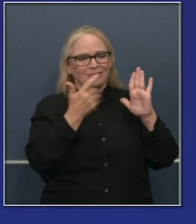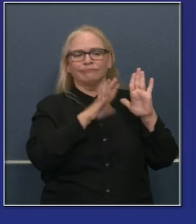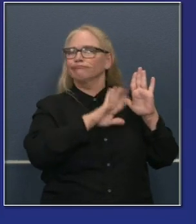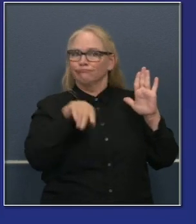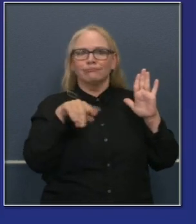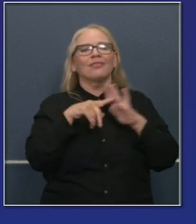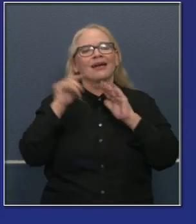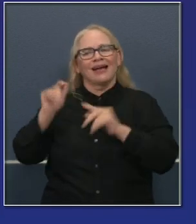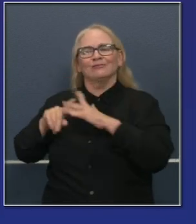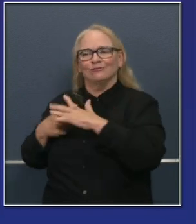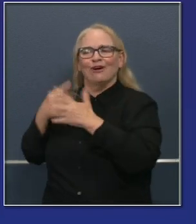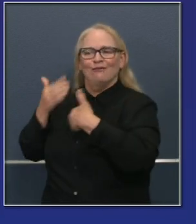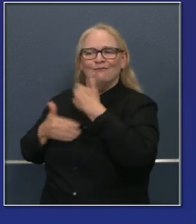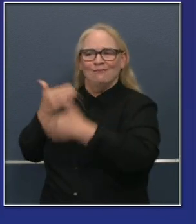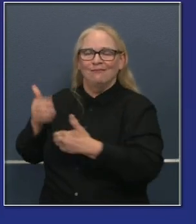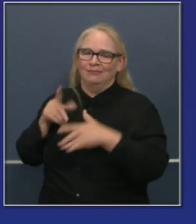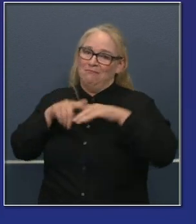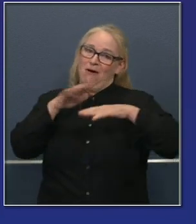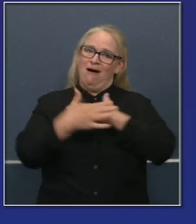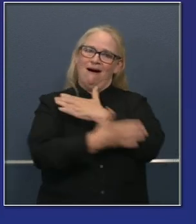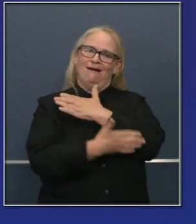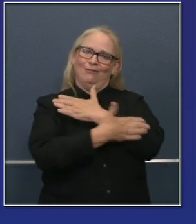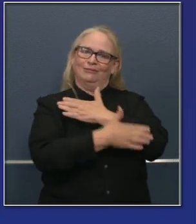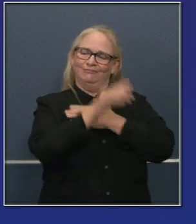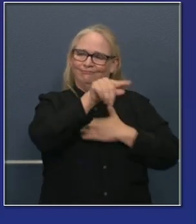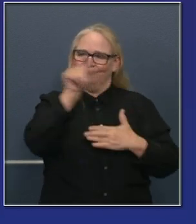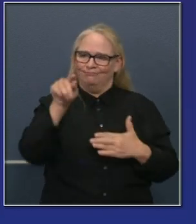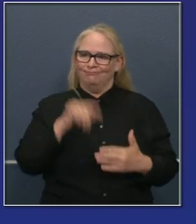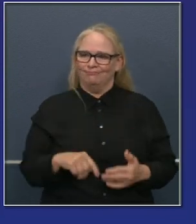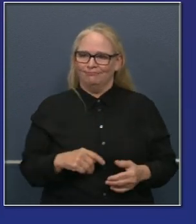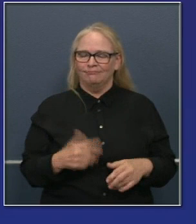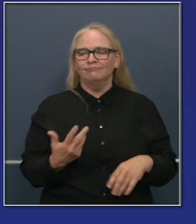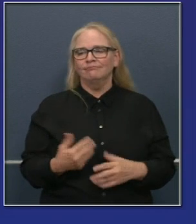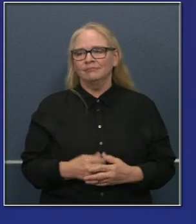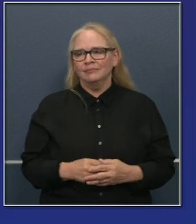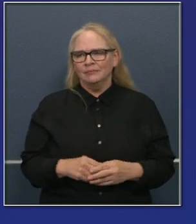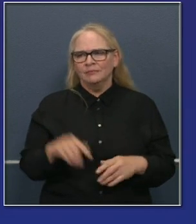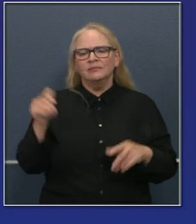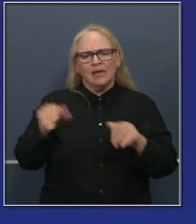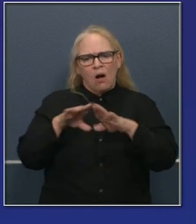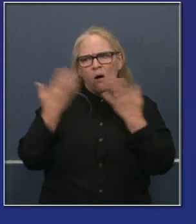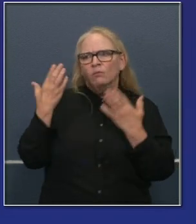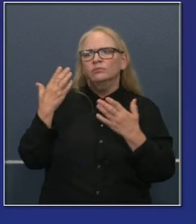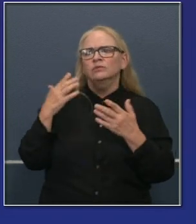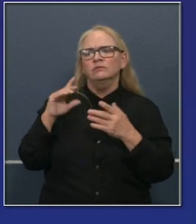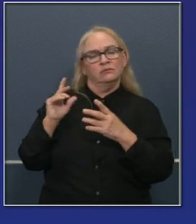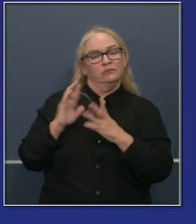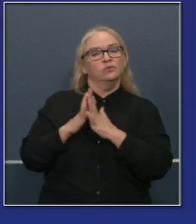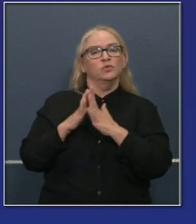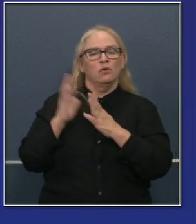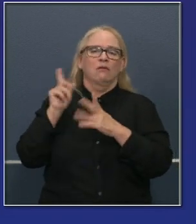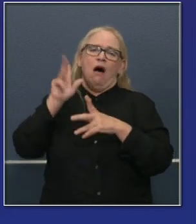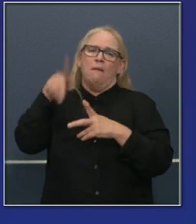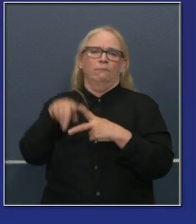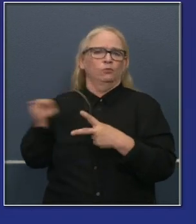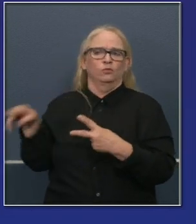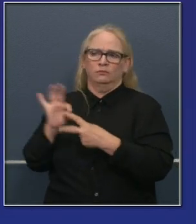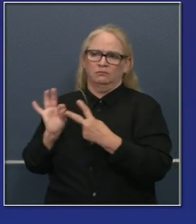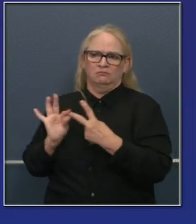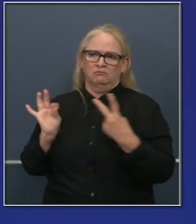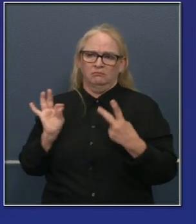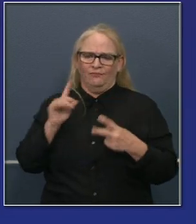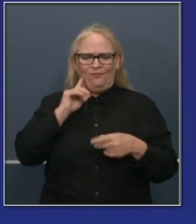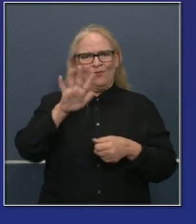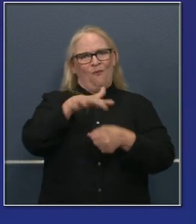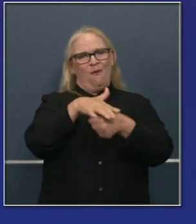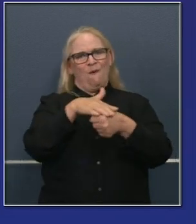stabilization period to then reopen those schools and allow that as an option to local education